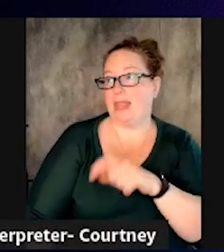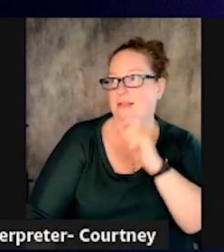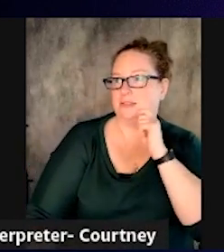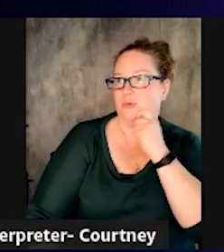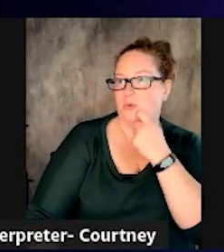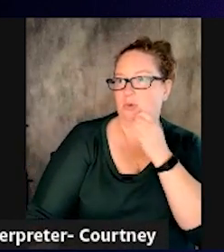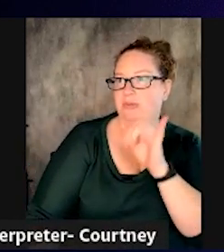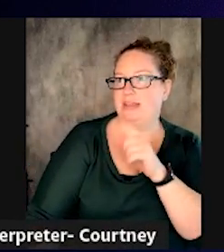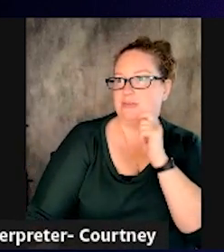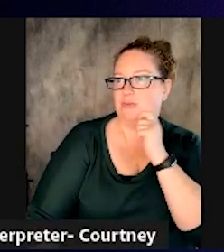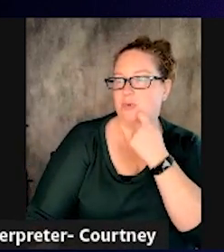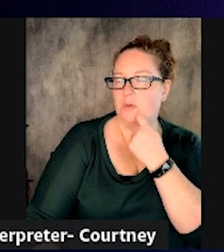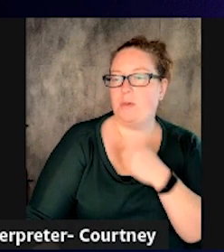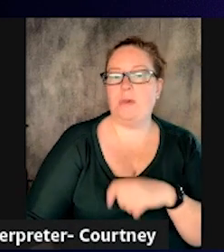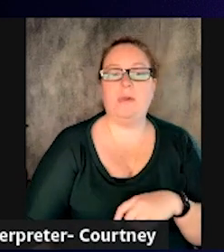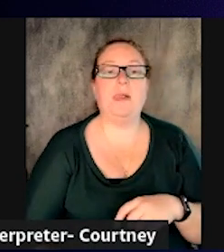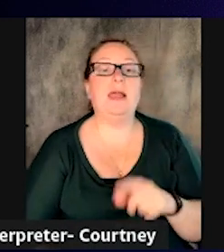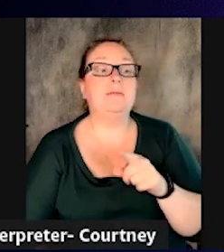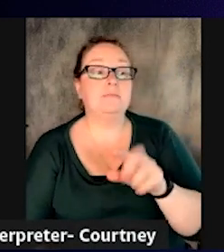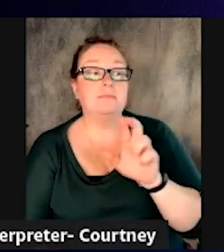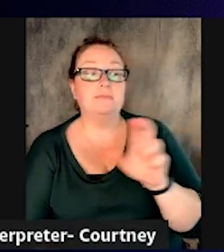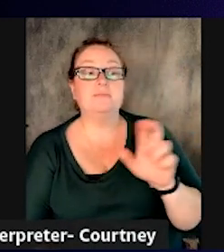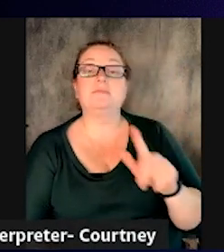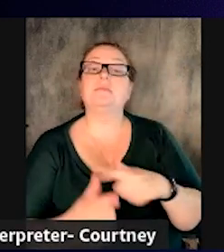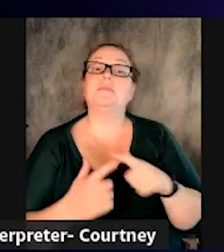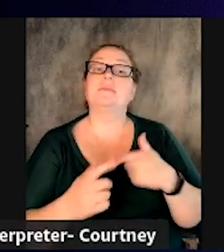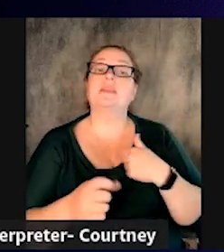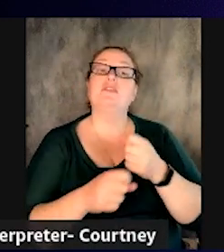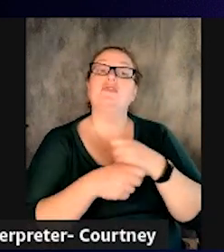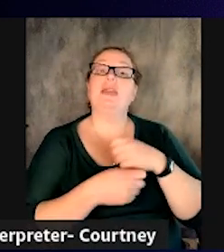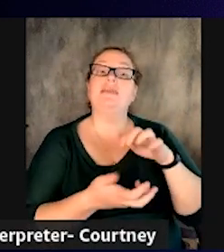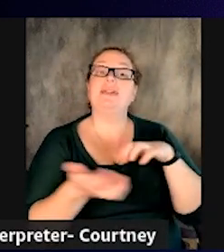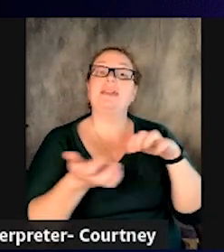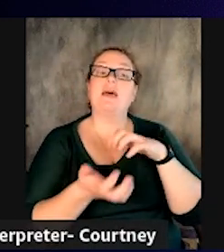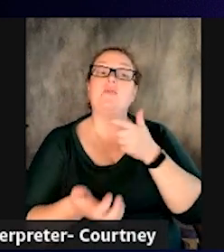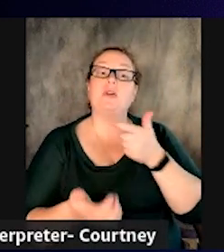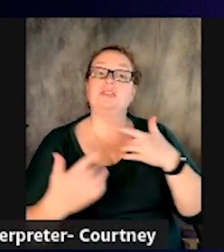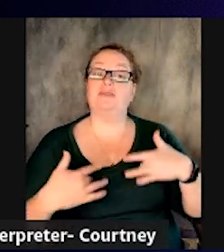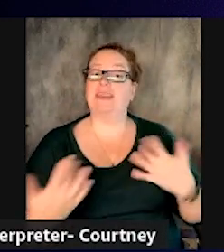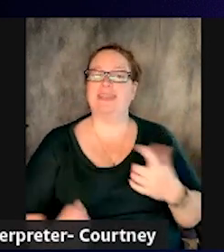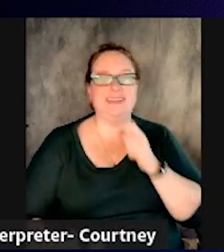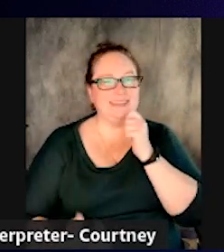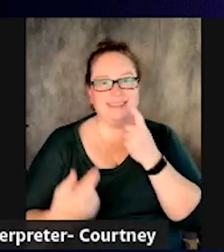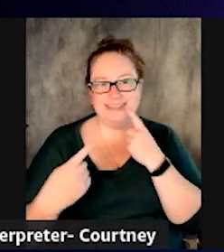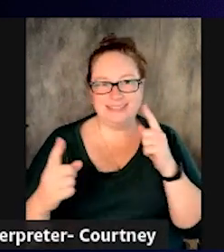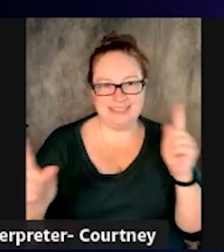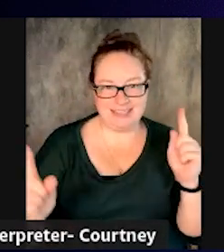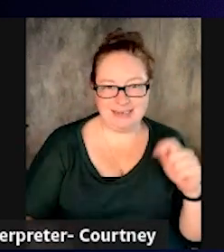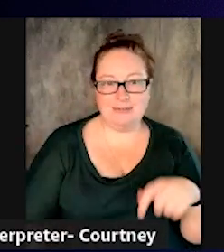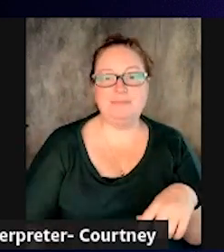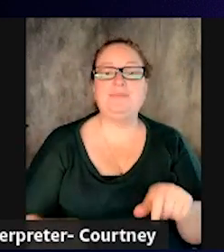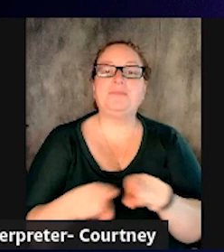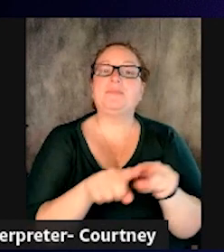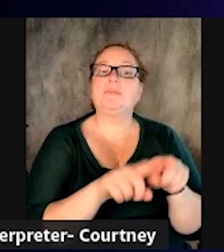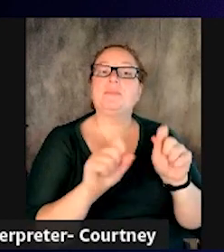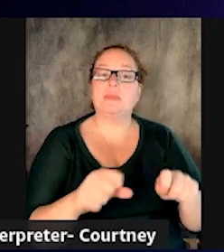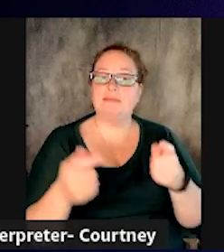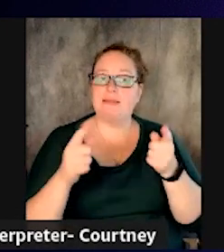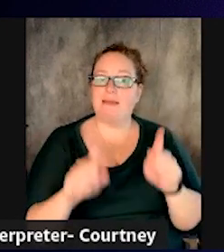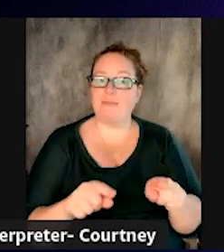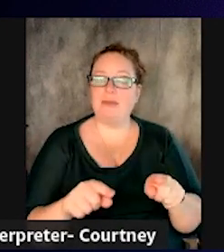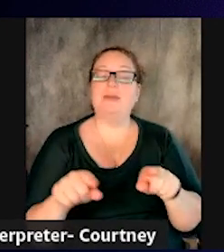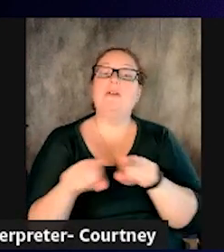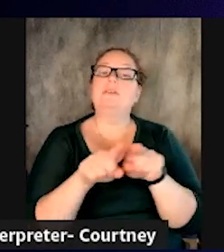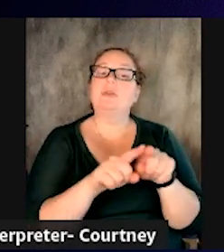there. And then I have this create CloudWatch event, which didn't succeed. That can also happen. And then I have the issue